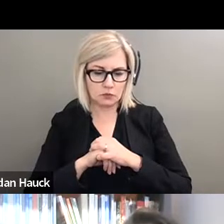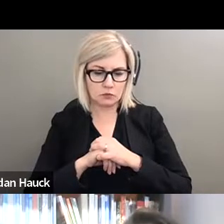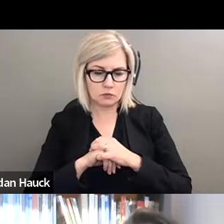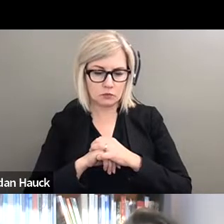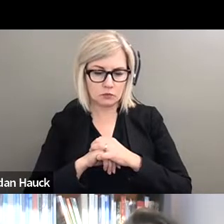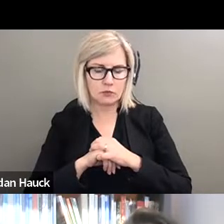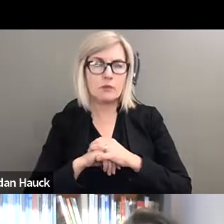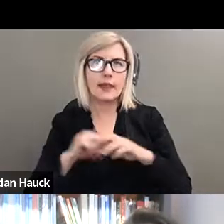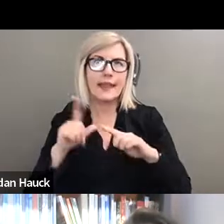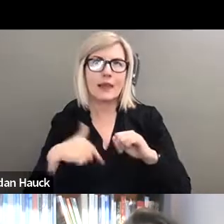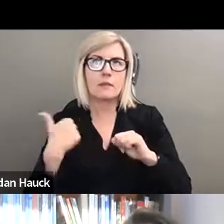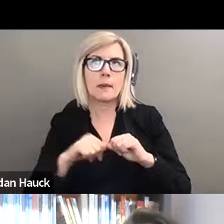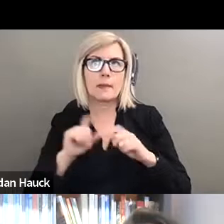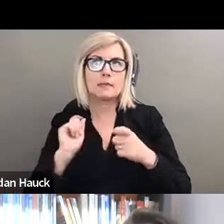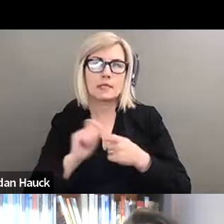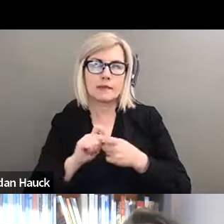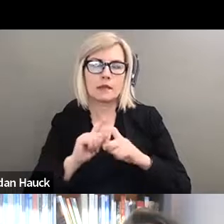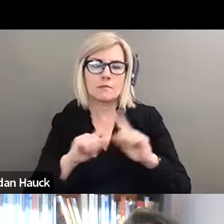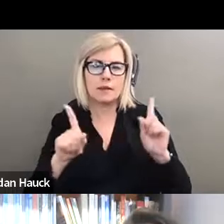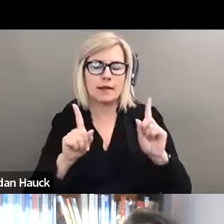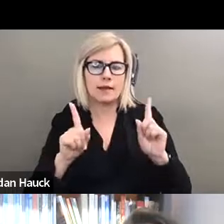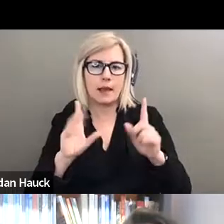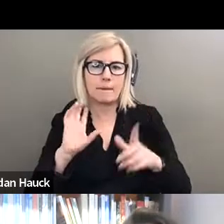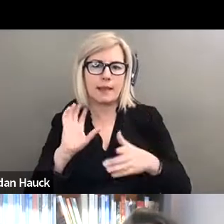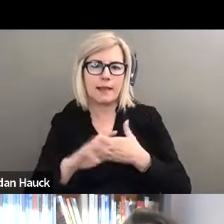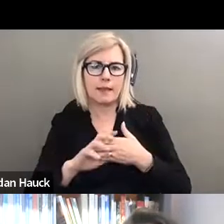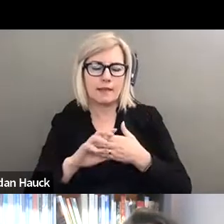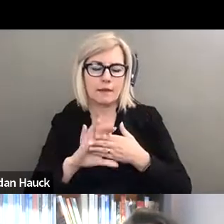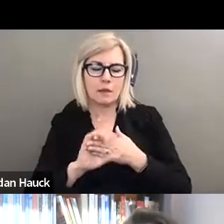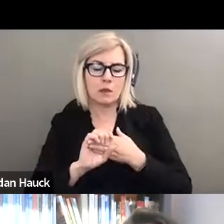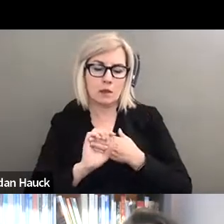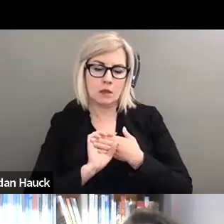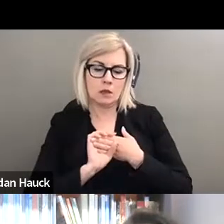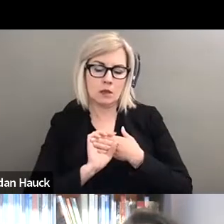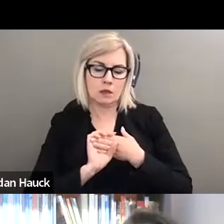can't remember specifically, but I believe it was